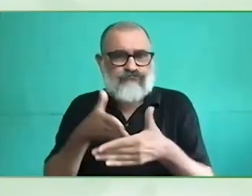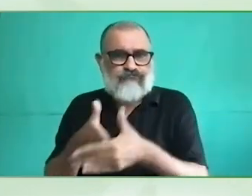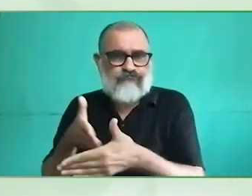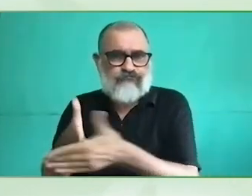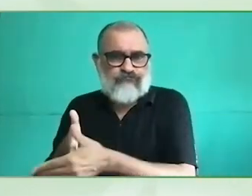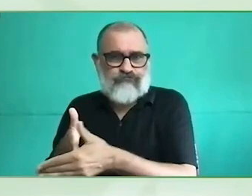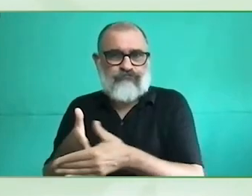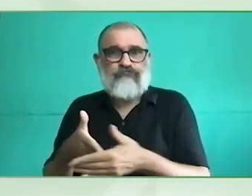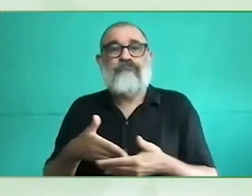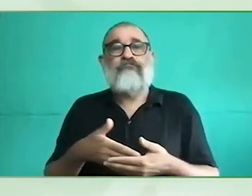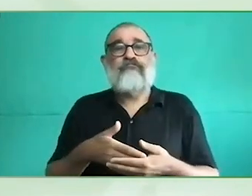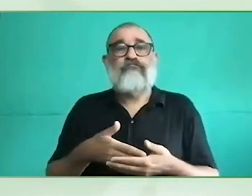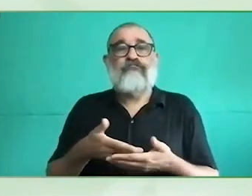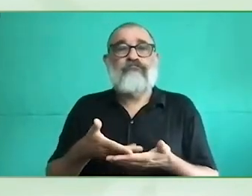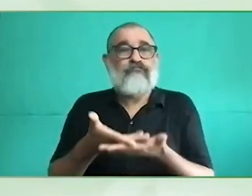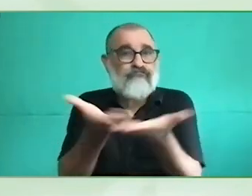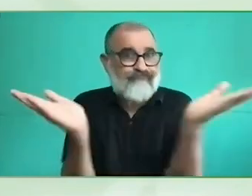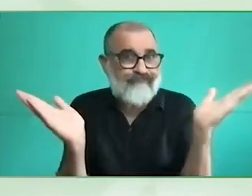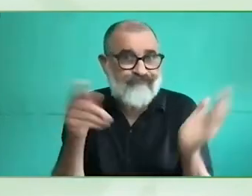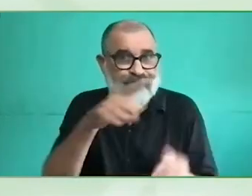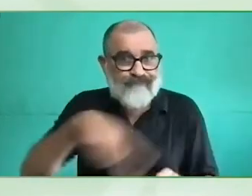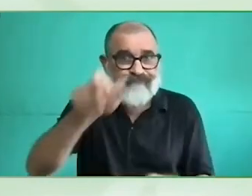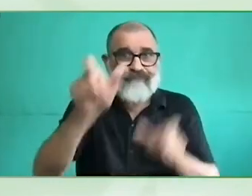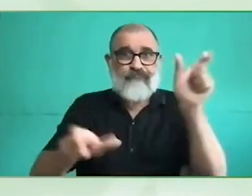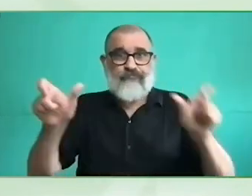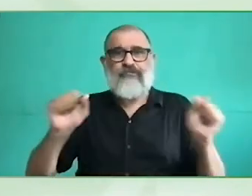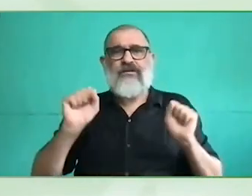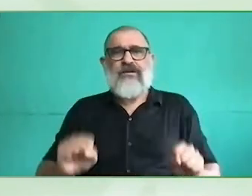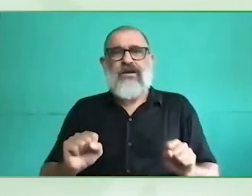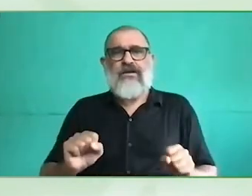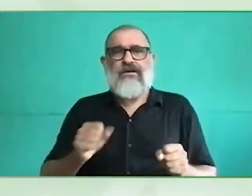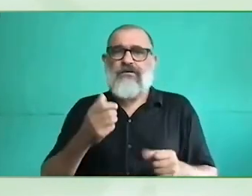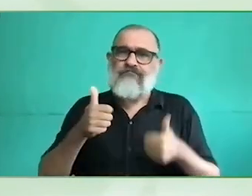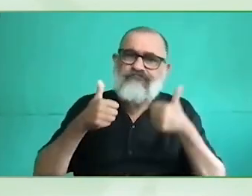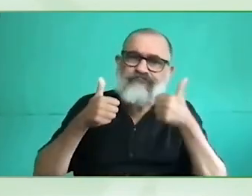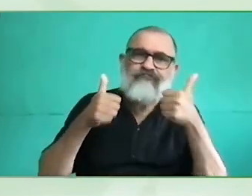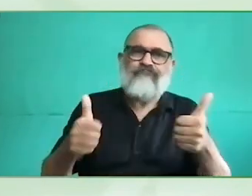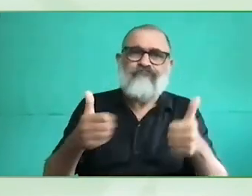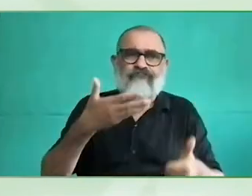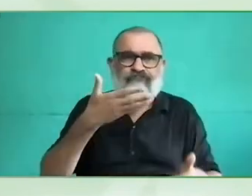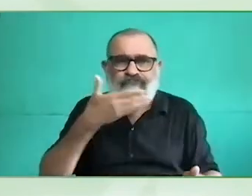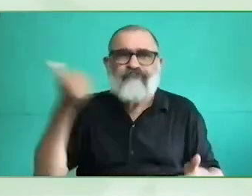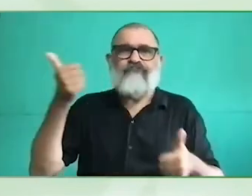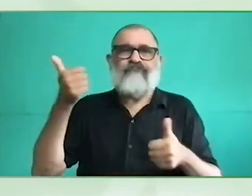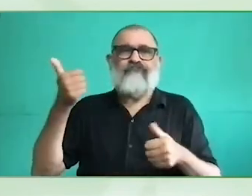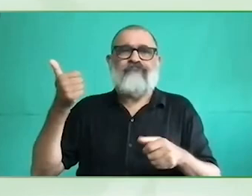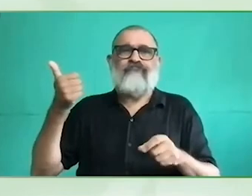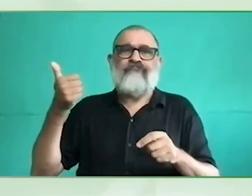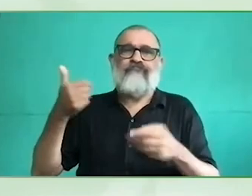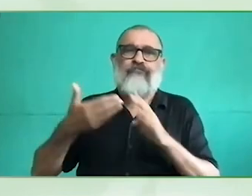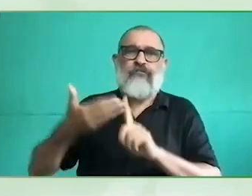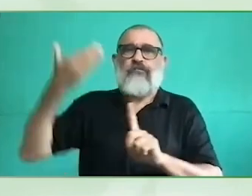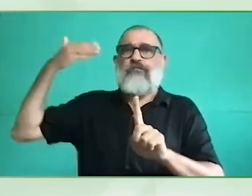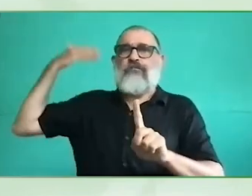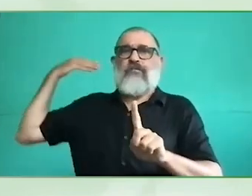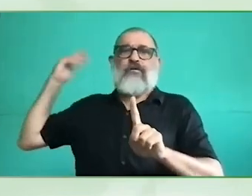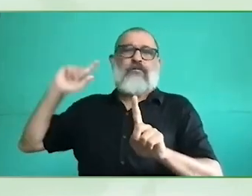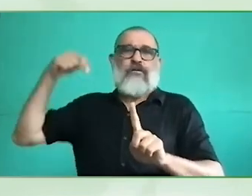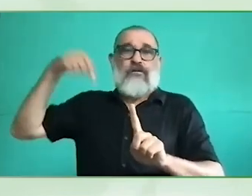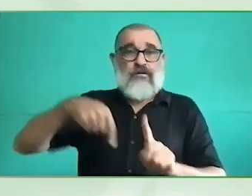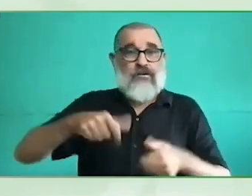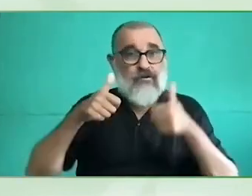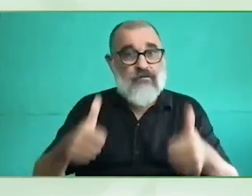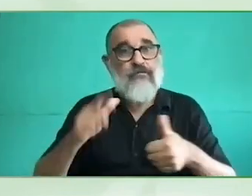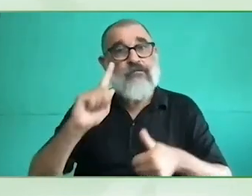use that much better than in the past, but also to organize